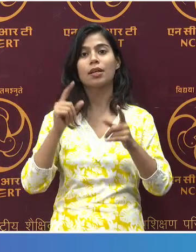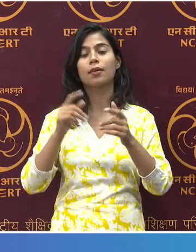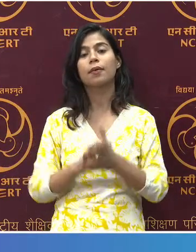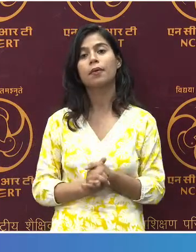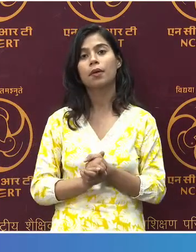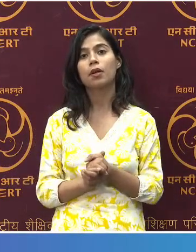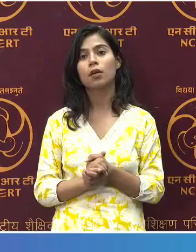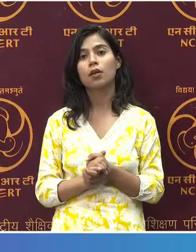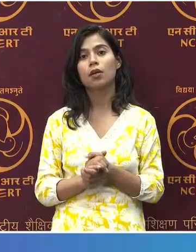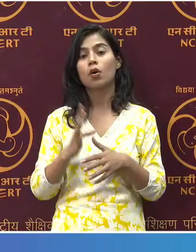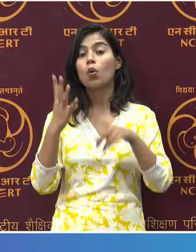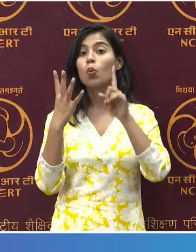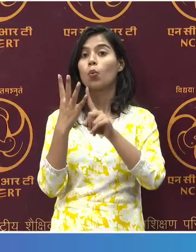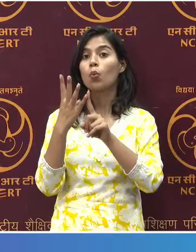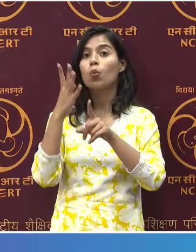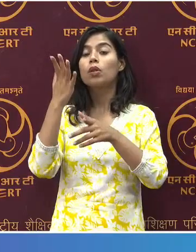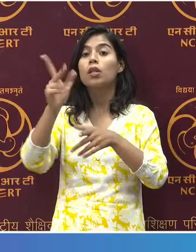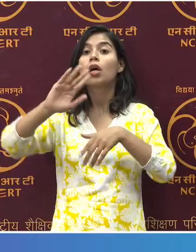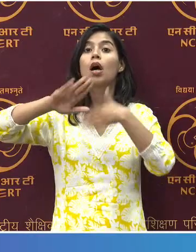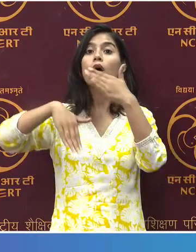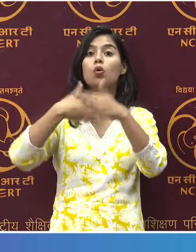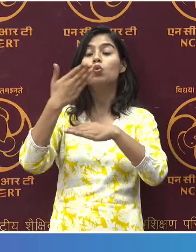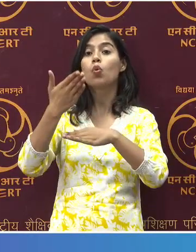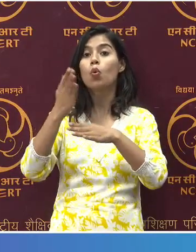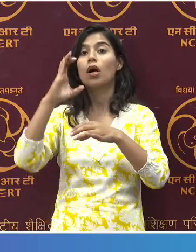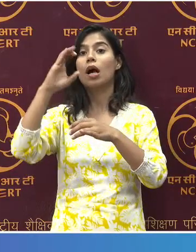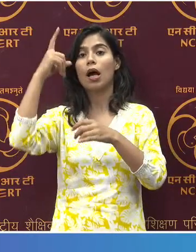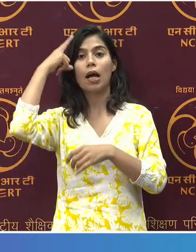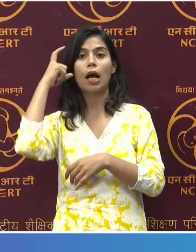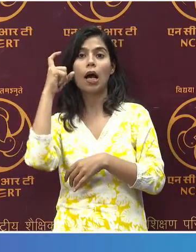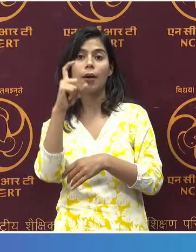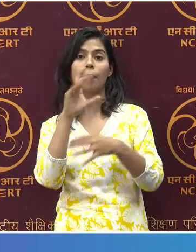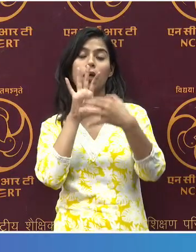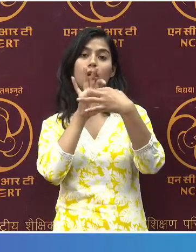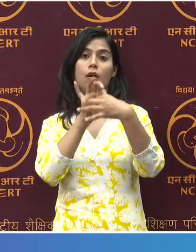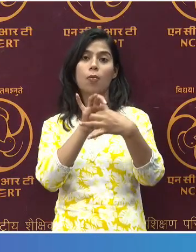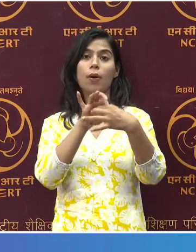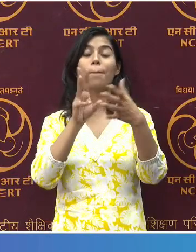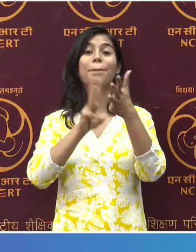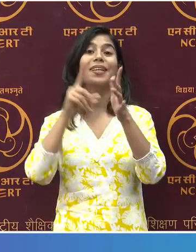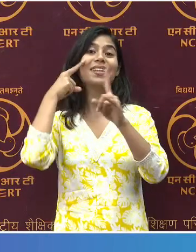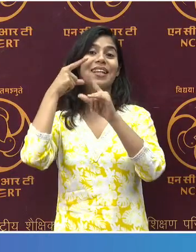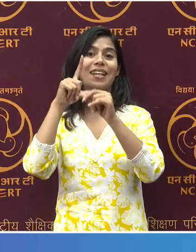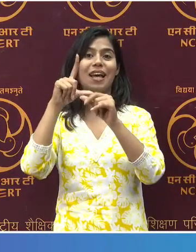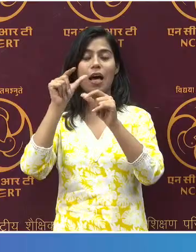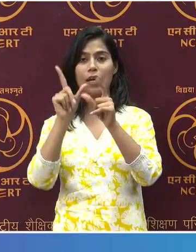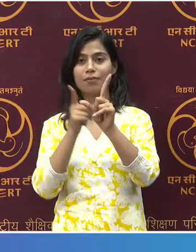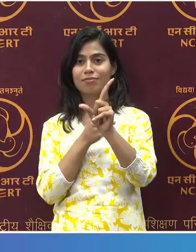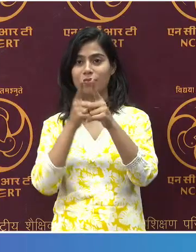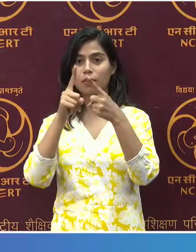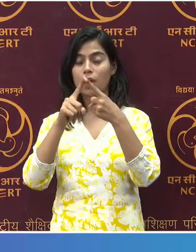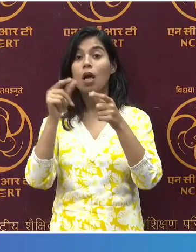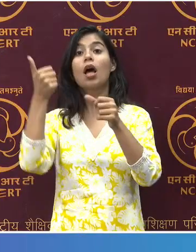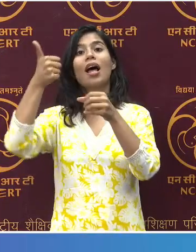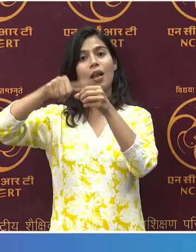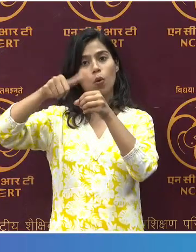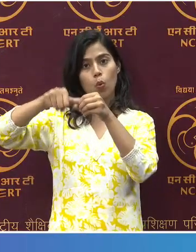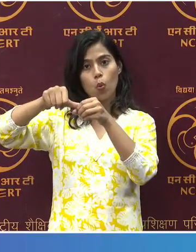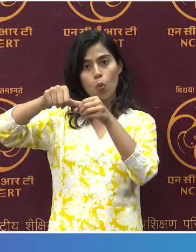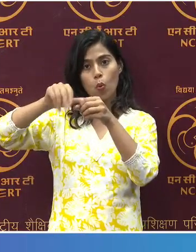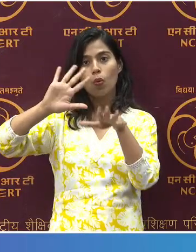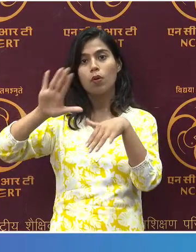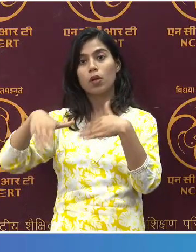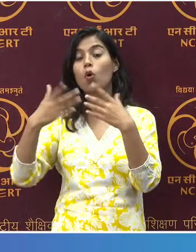some important carbon compounds. Like that we will talk about ethyl alcohol. Okay. That is generally called alcohol, and